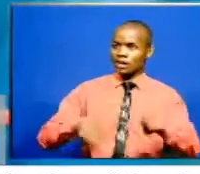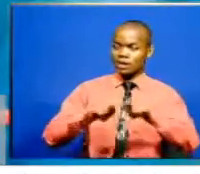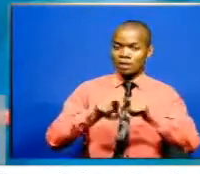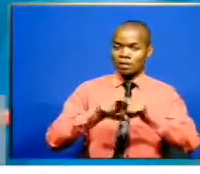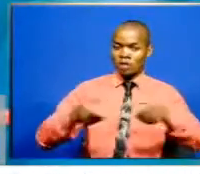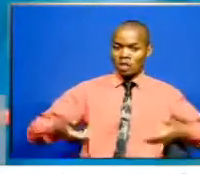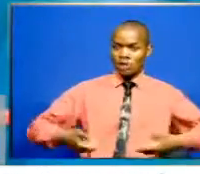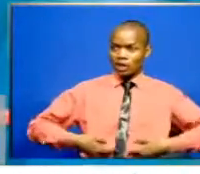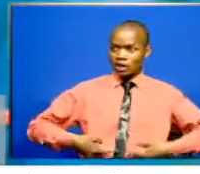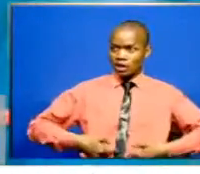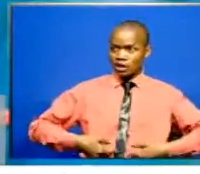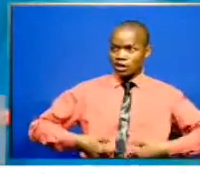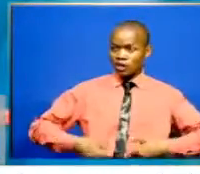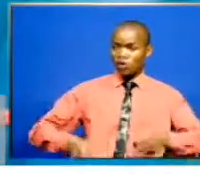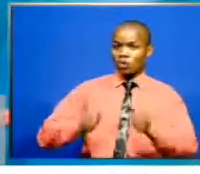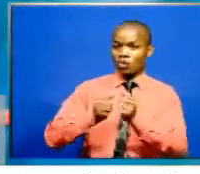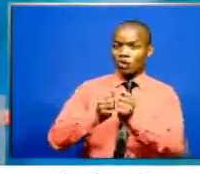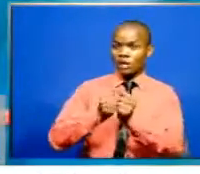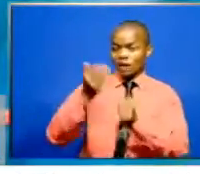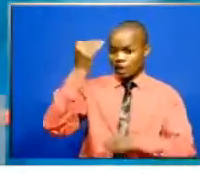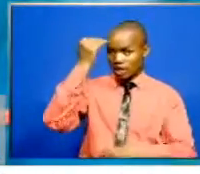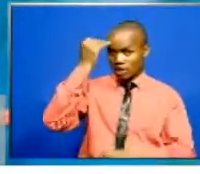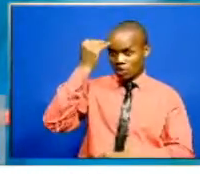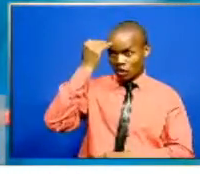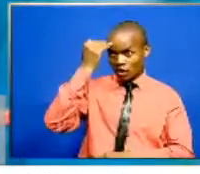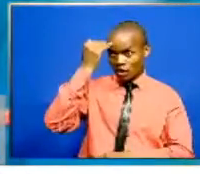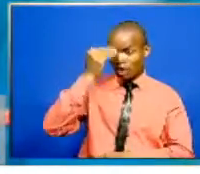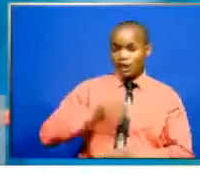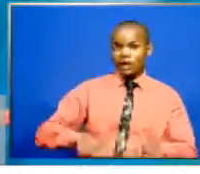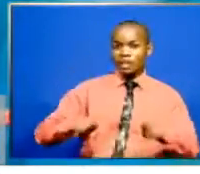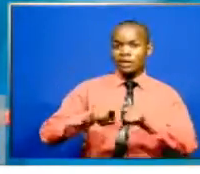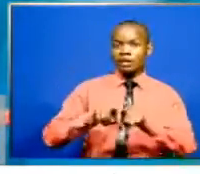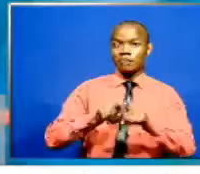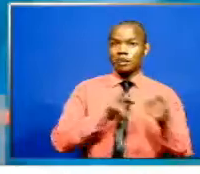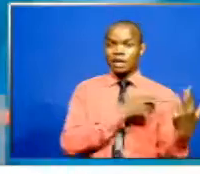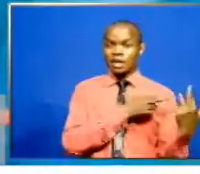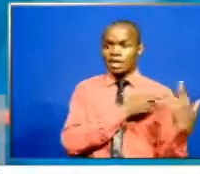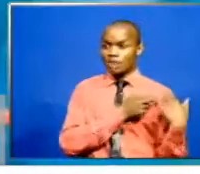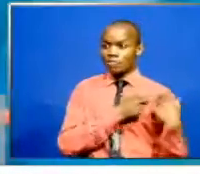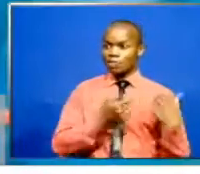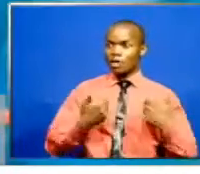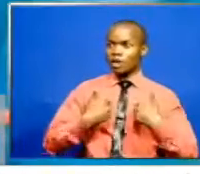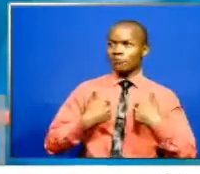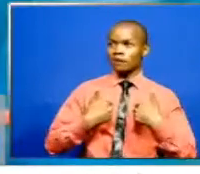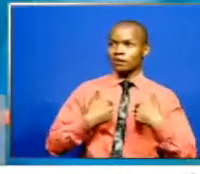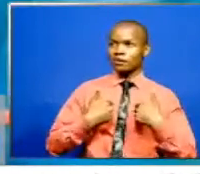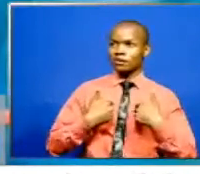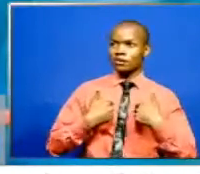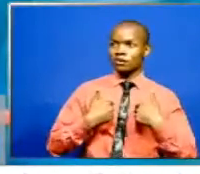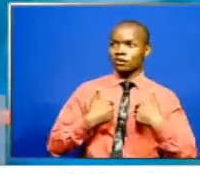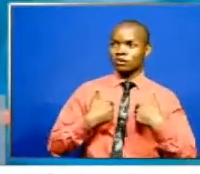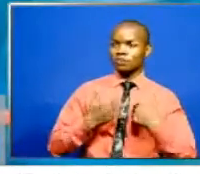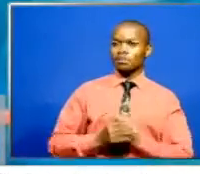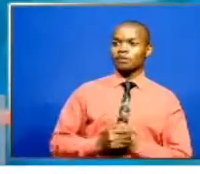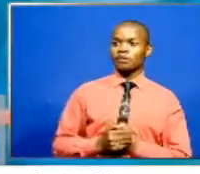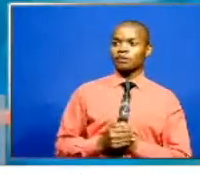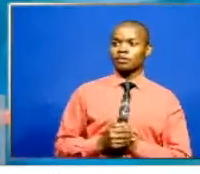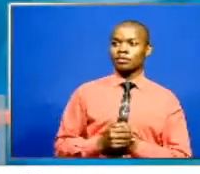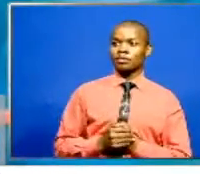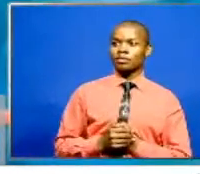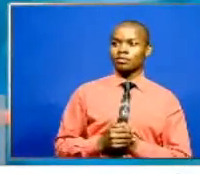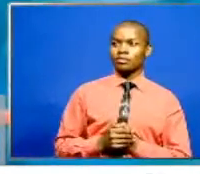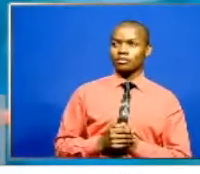people with the creativity have also the role to play. We've seen so